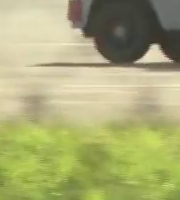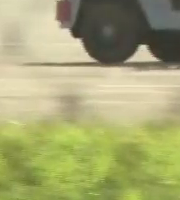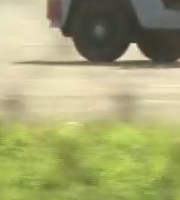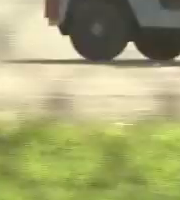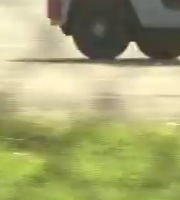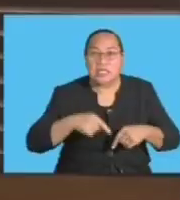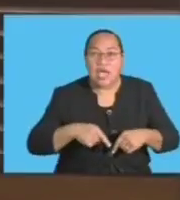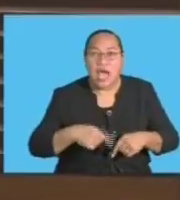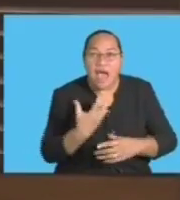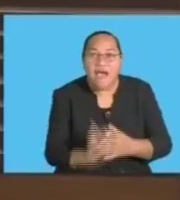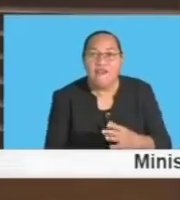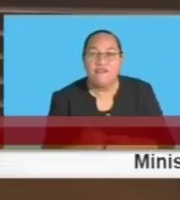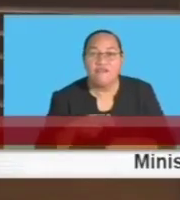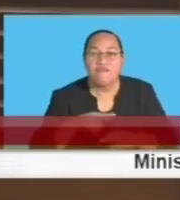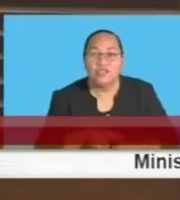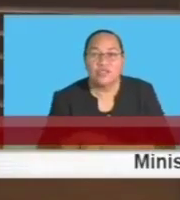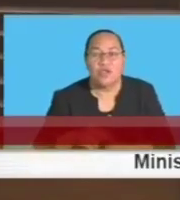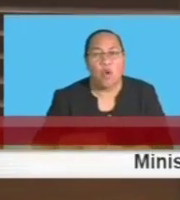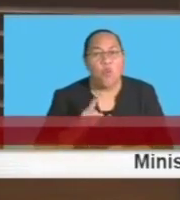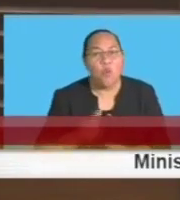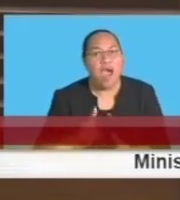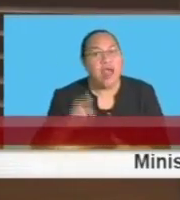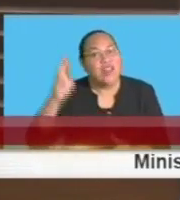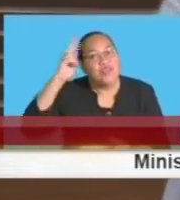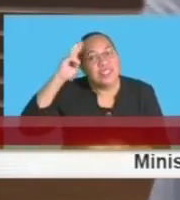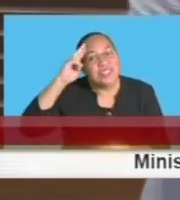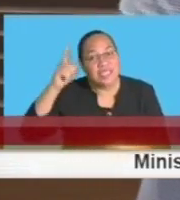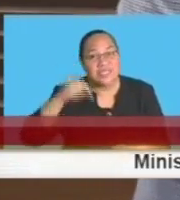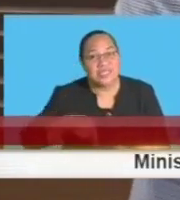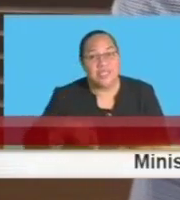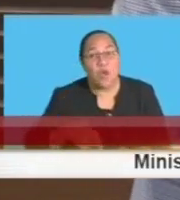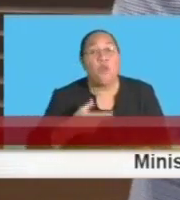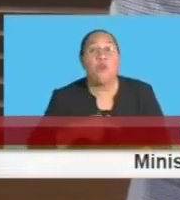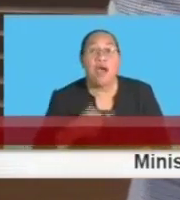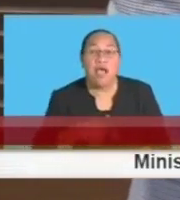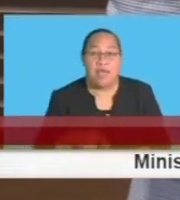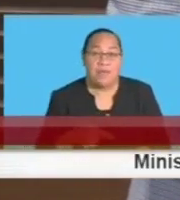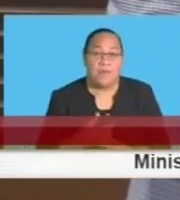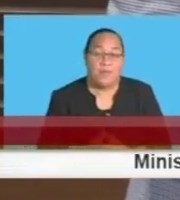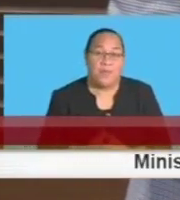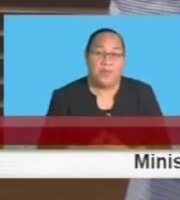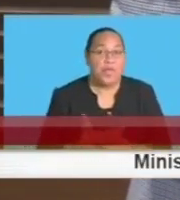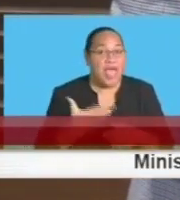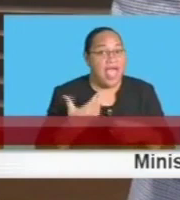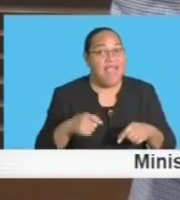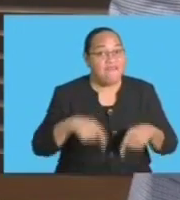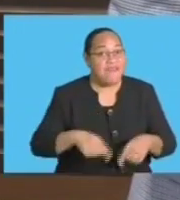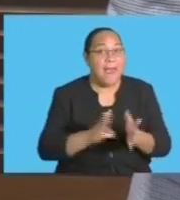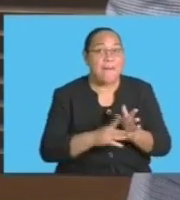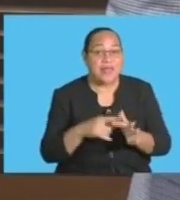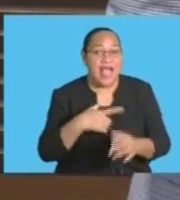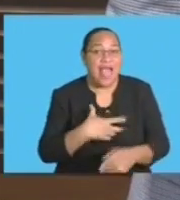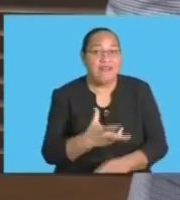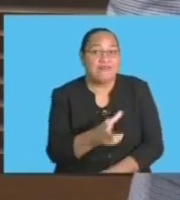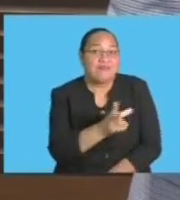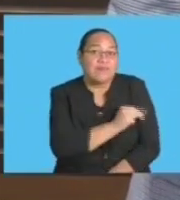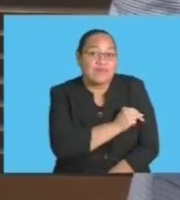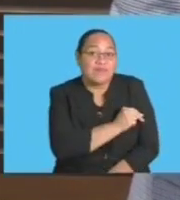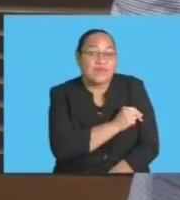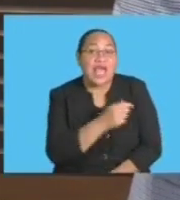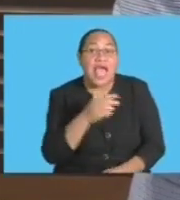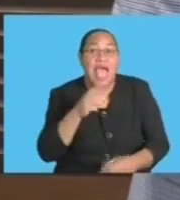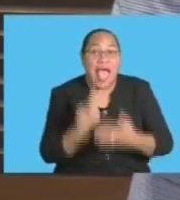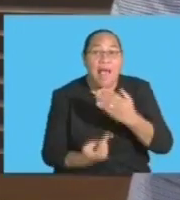in Fiji. One of the reasons why there's been no resurgence in Fiji is the fact that we have a measles immunization that happens at 9